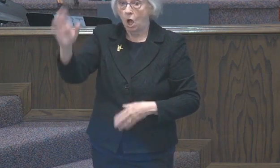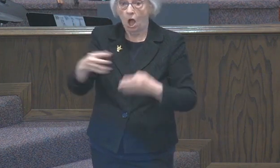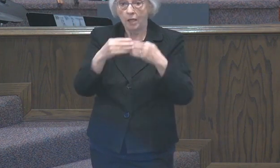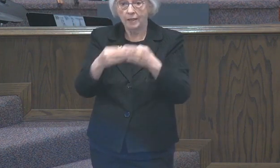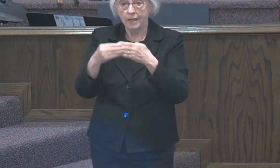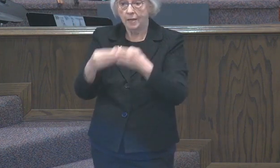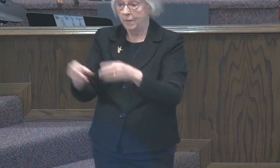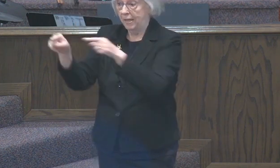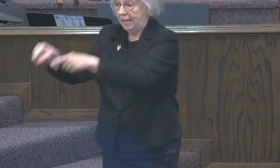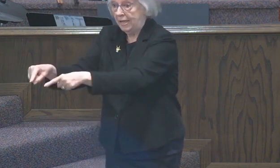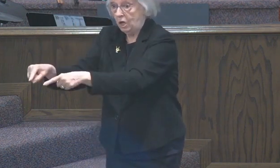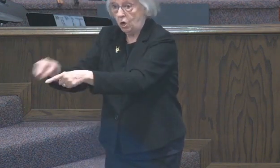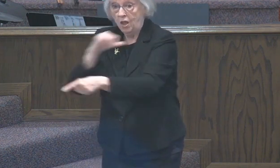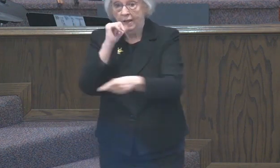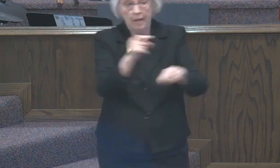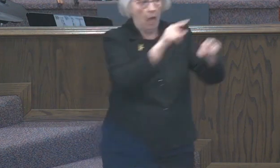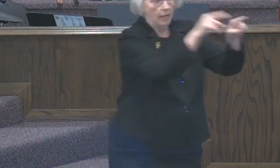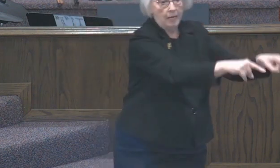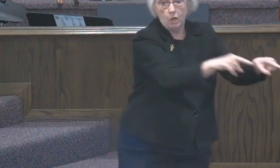the blank in my eye.